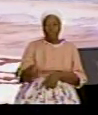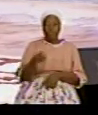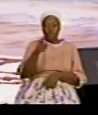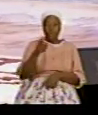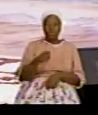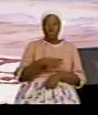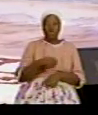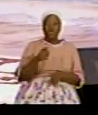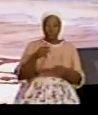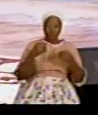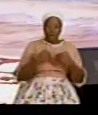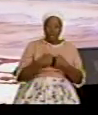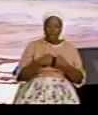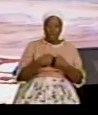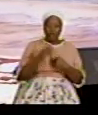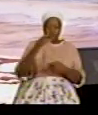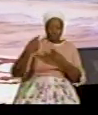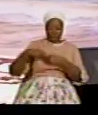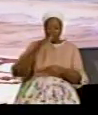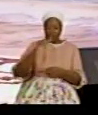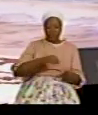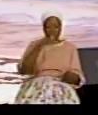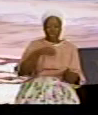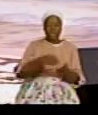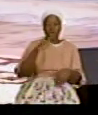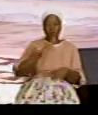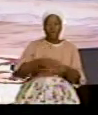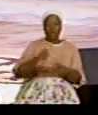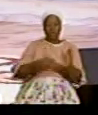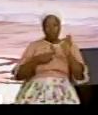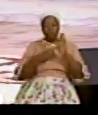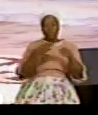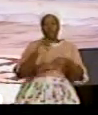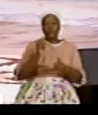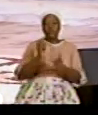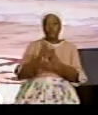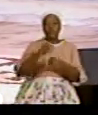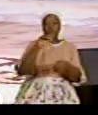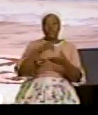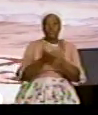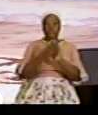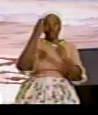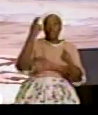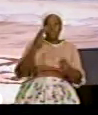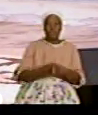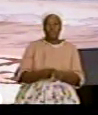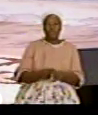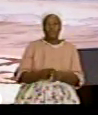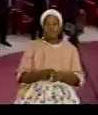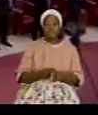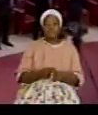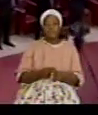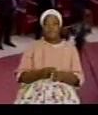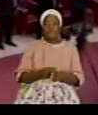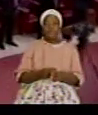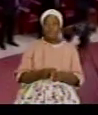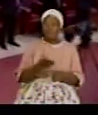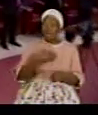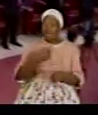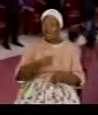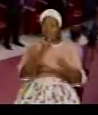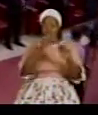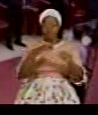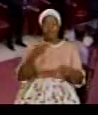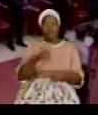will be centered on the revelation of the word in Jesus' name. And the blessings